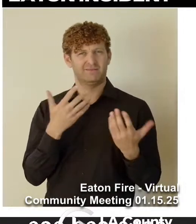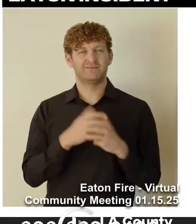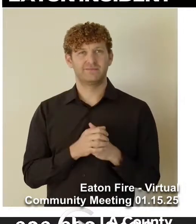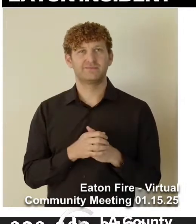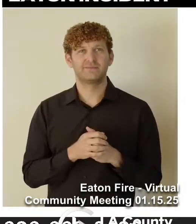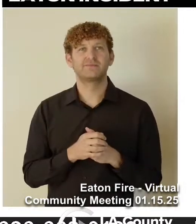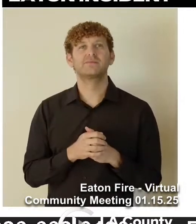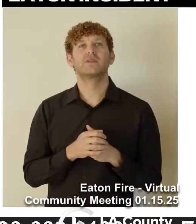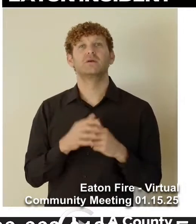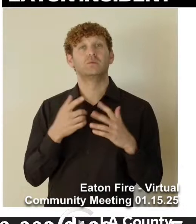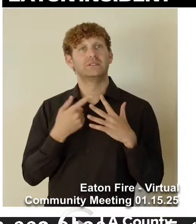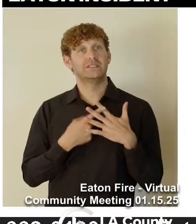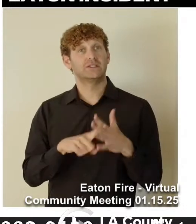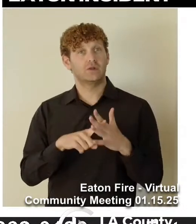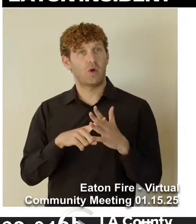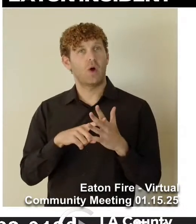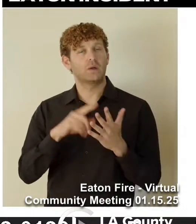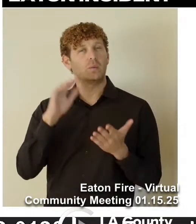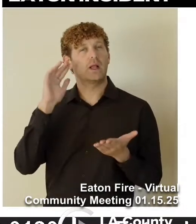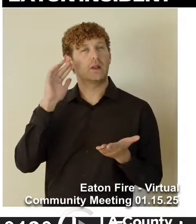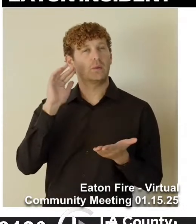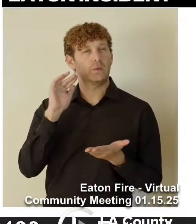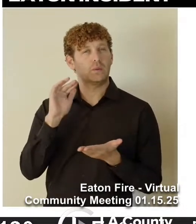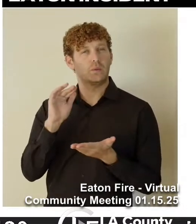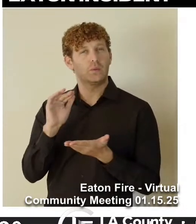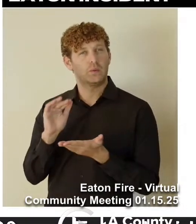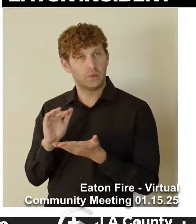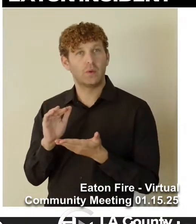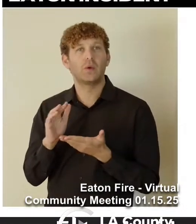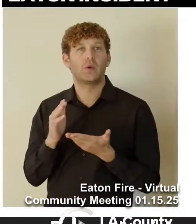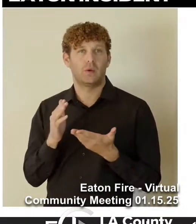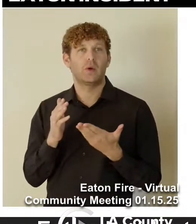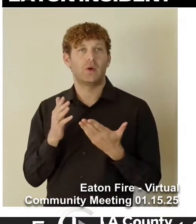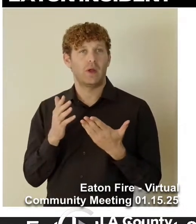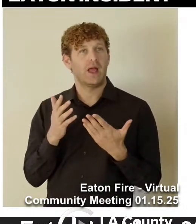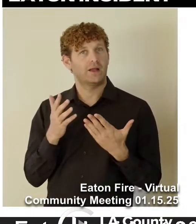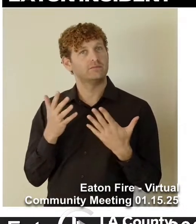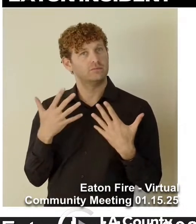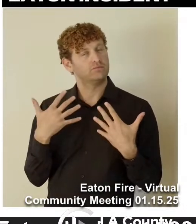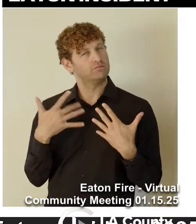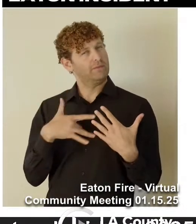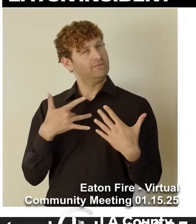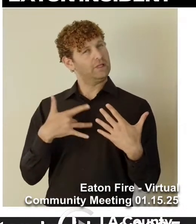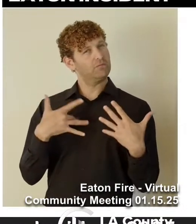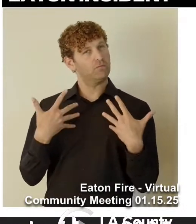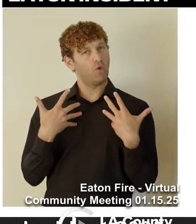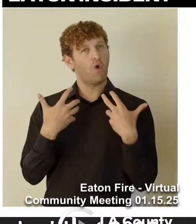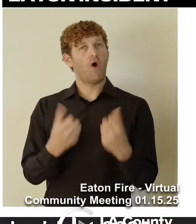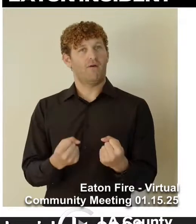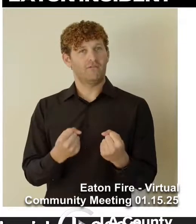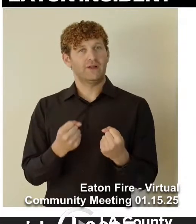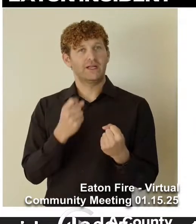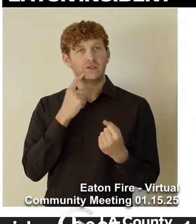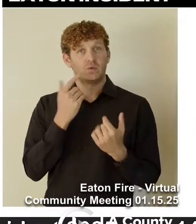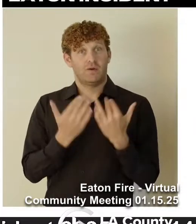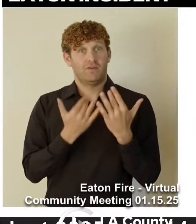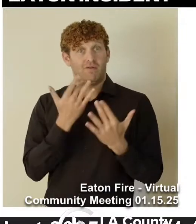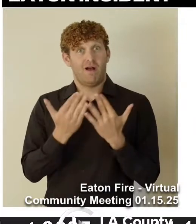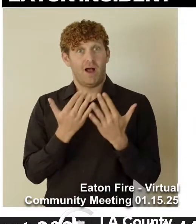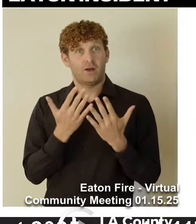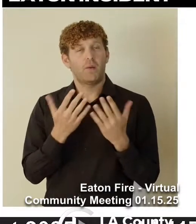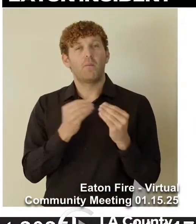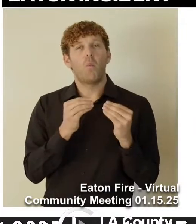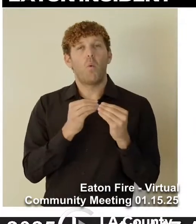start easing, thankfully, Friday into the weekend. We're still have very high confidence. We're going to get more marine influence in here. There's going to be a push of more moist air